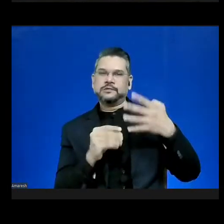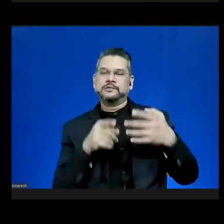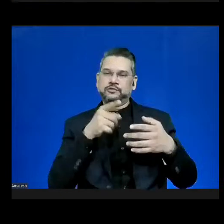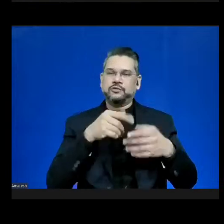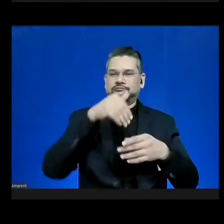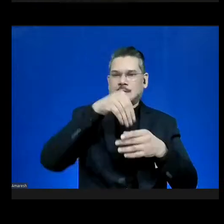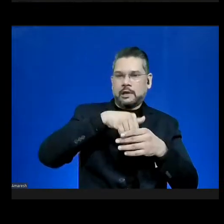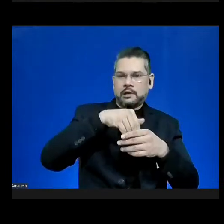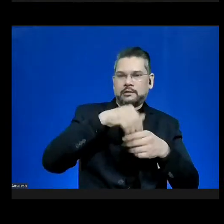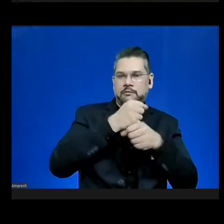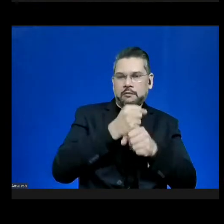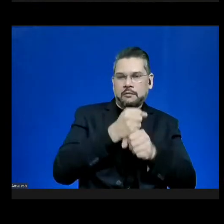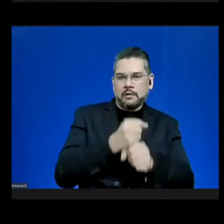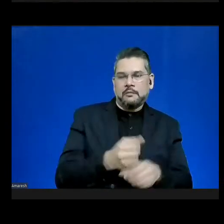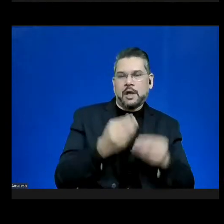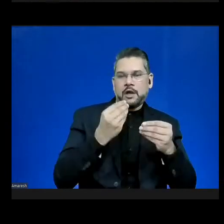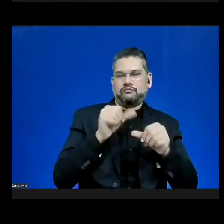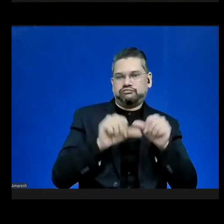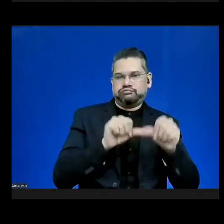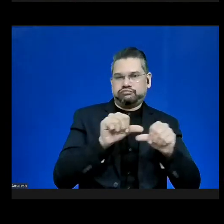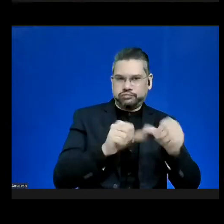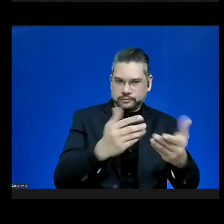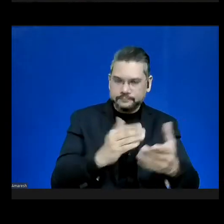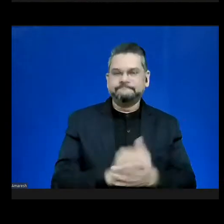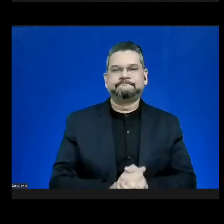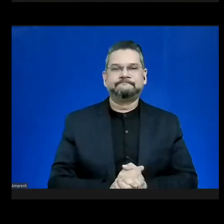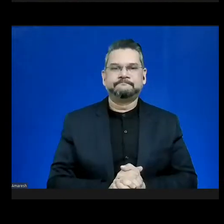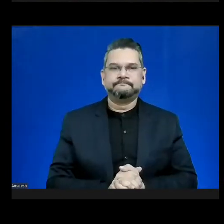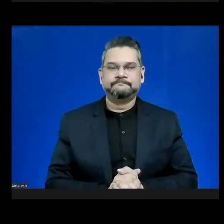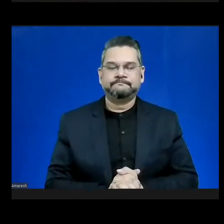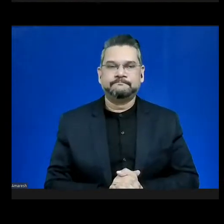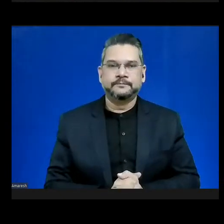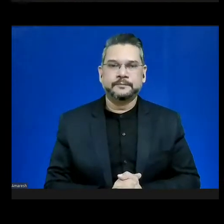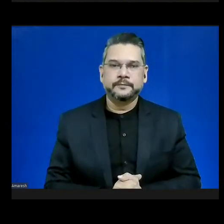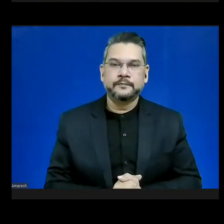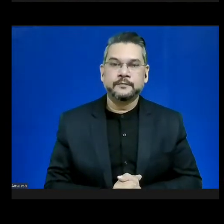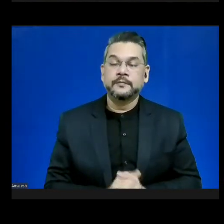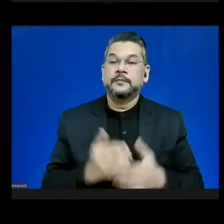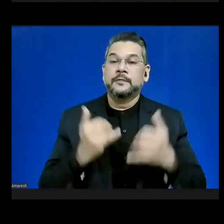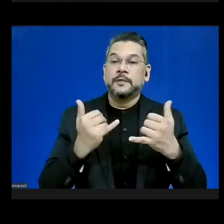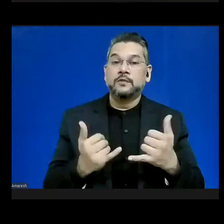mechanism should be in place. Uh, Now,